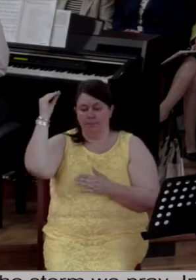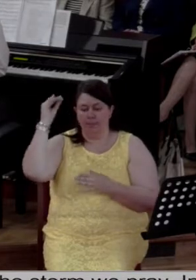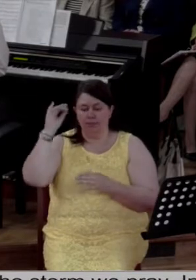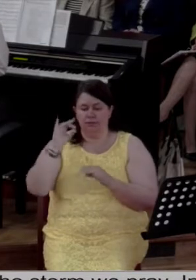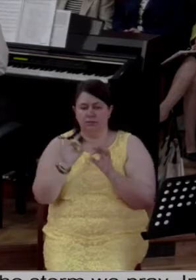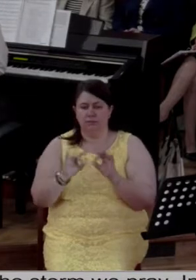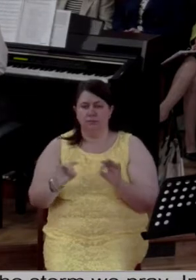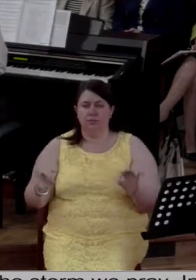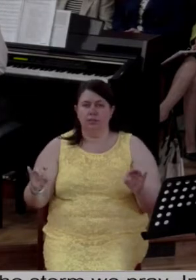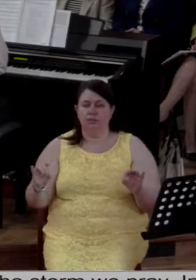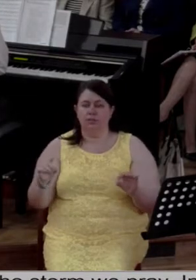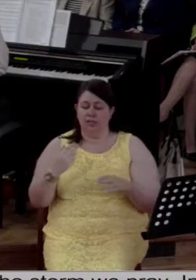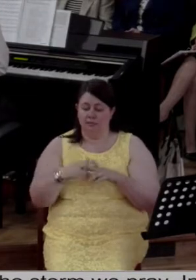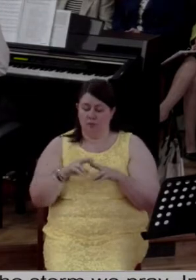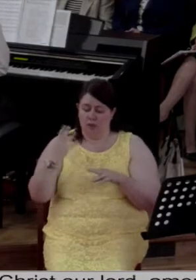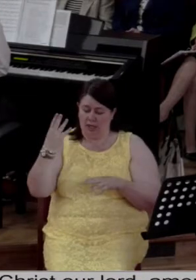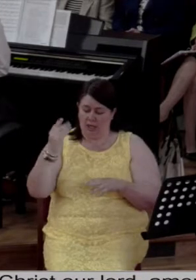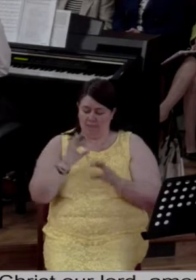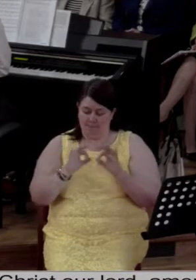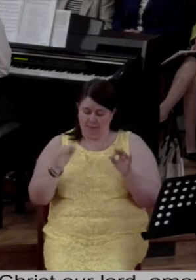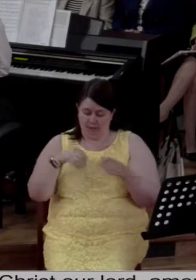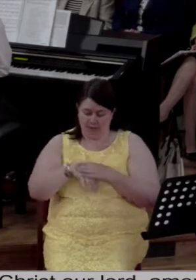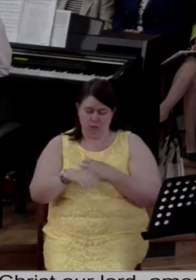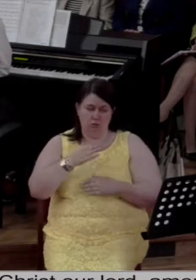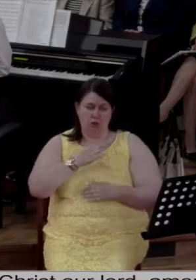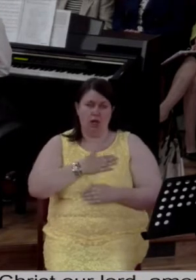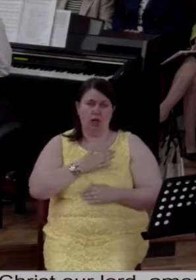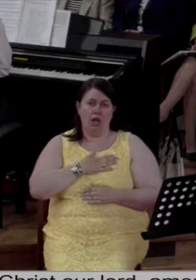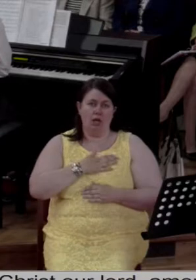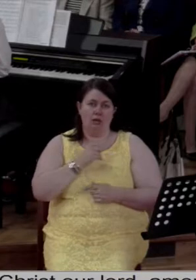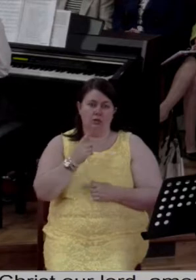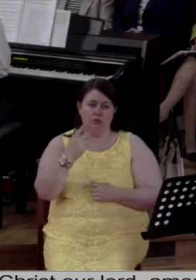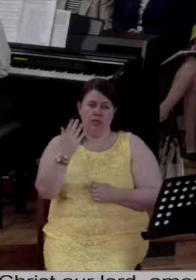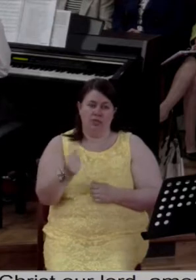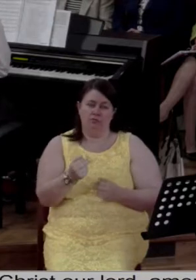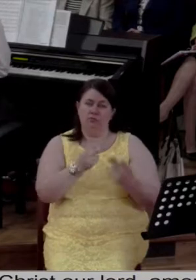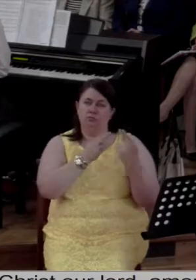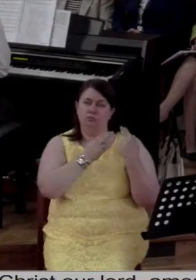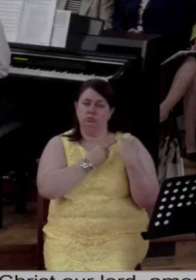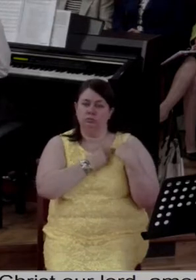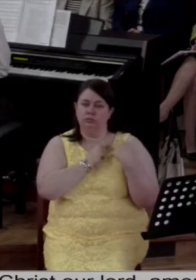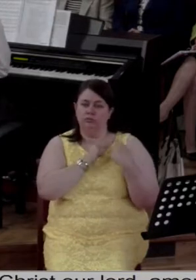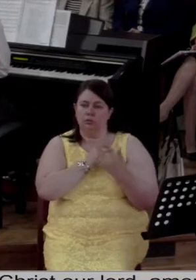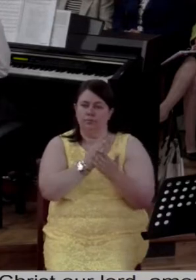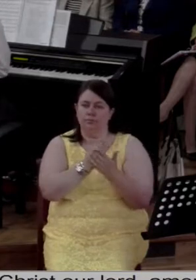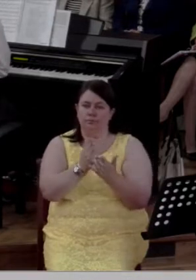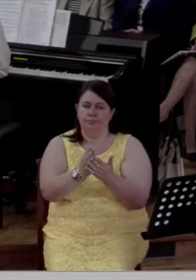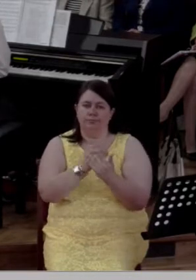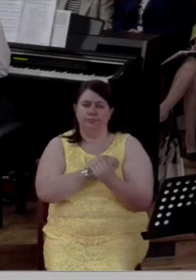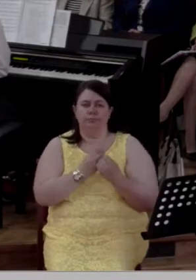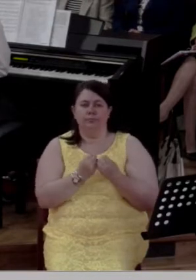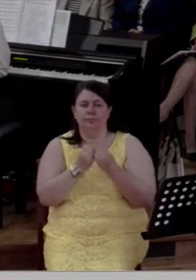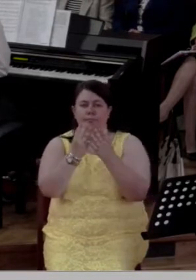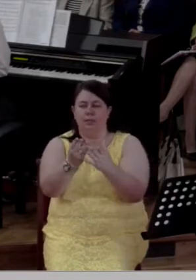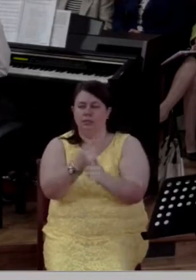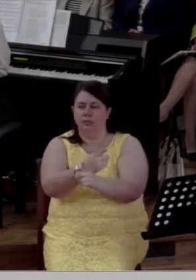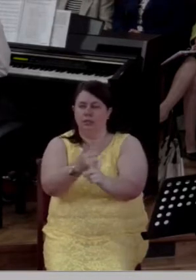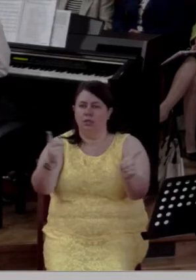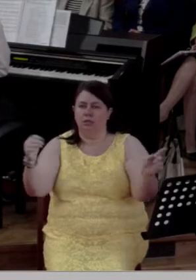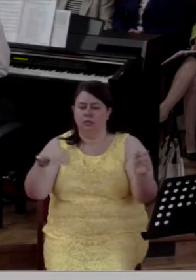have that peace in your heart, the peace of Christ, then you have a responsibility to pass that on to others.